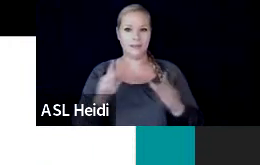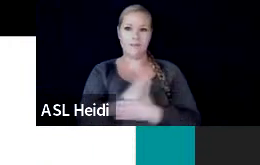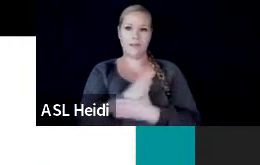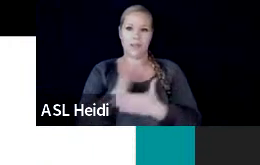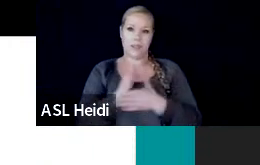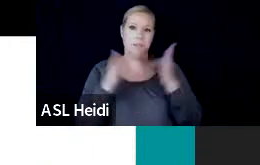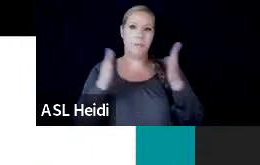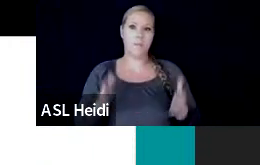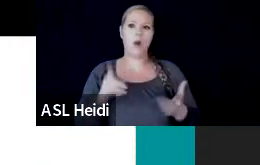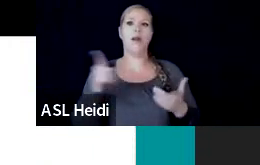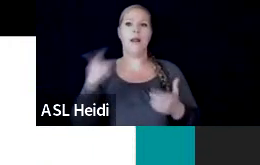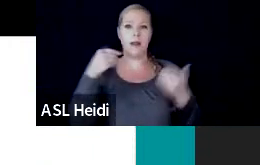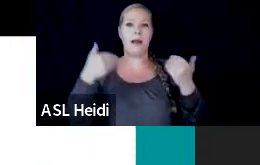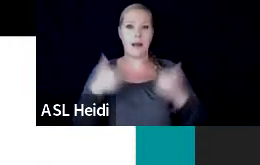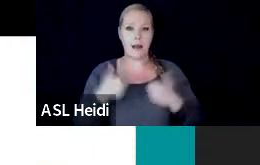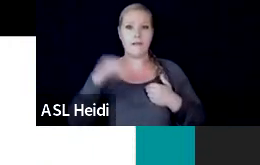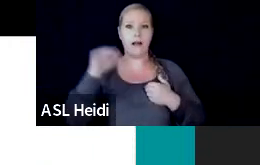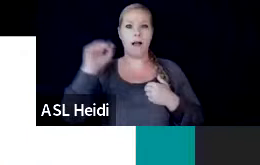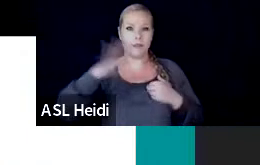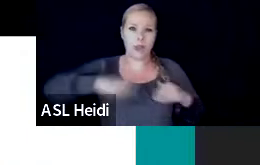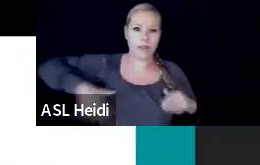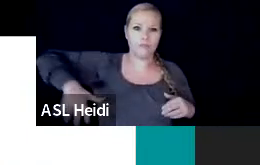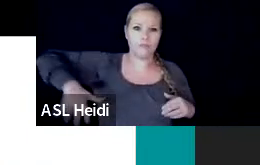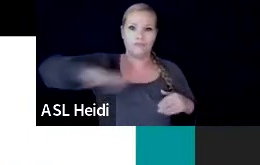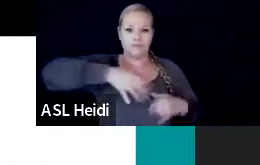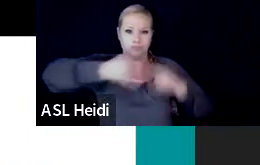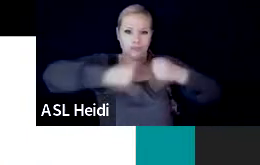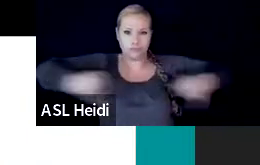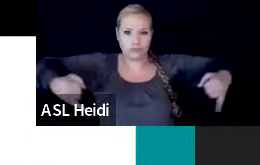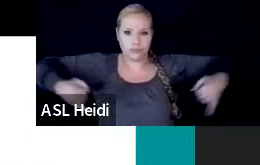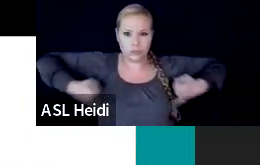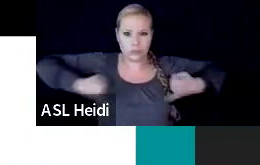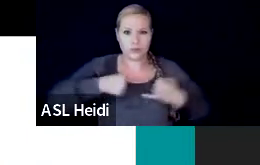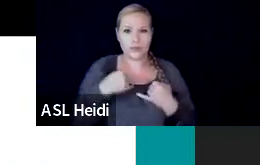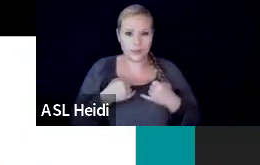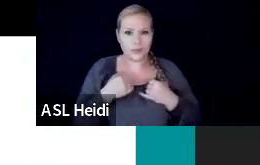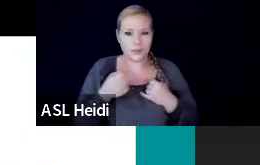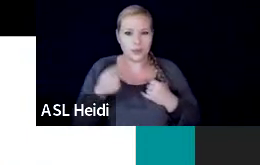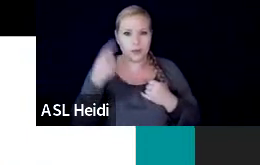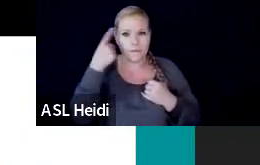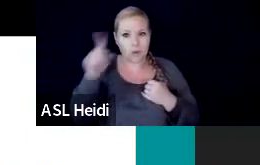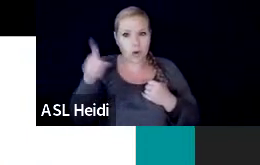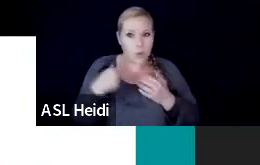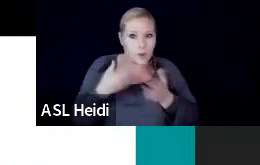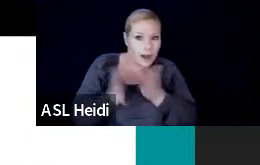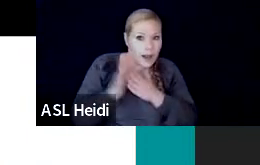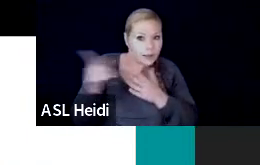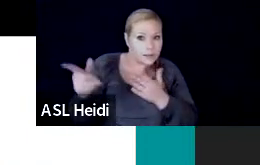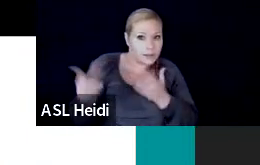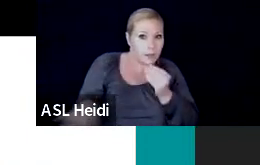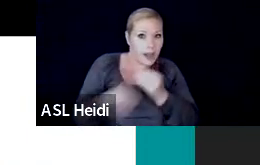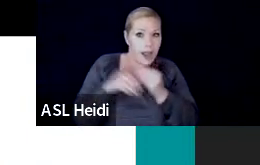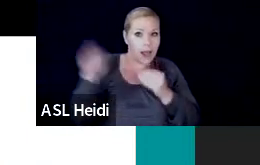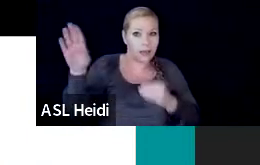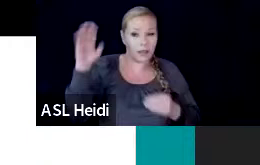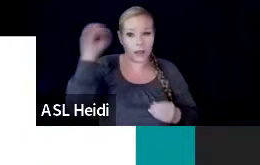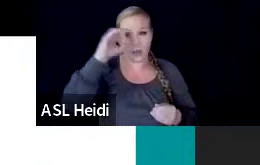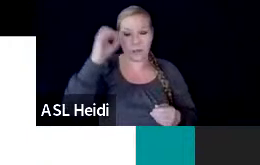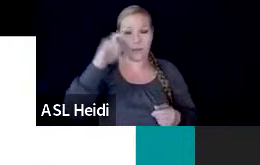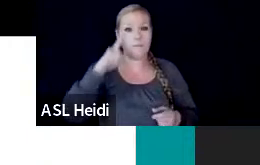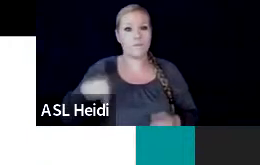partners that we asked to endorse the modified LPA. When they did that back in